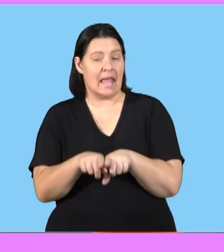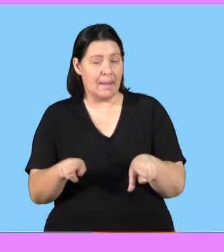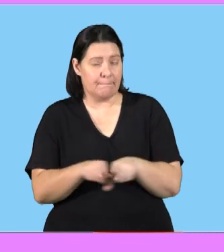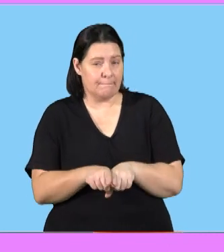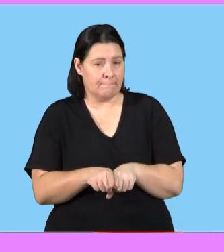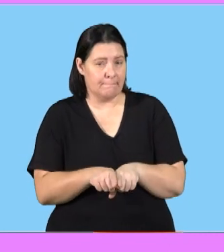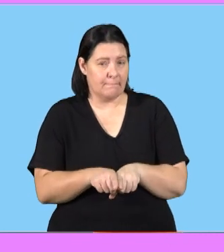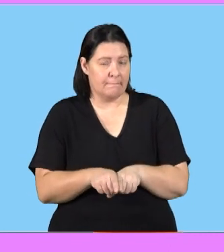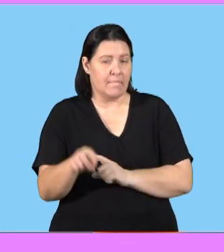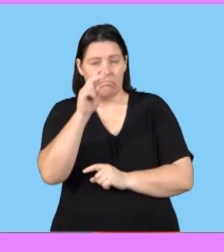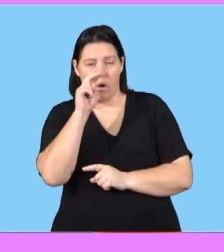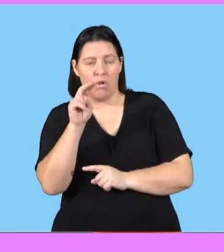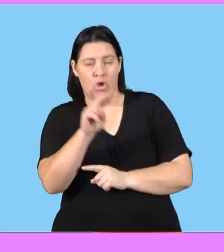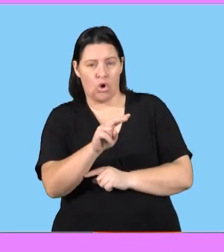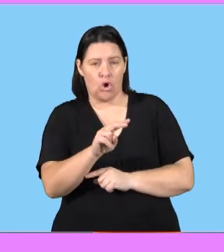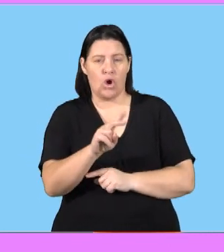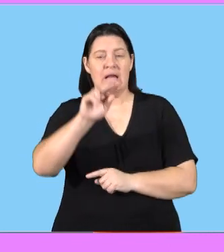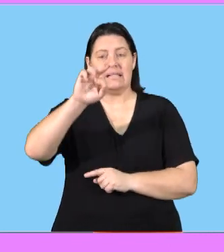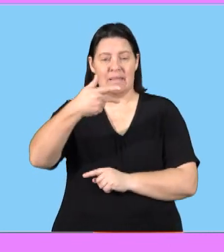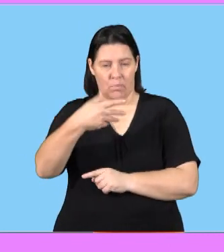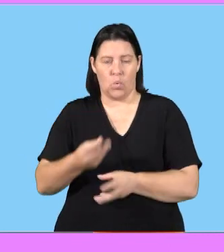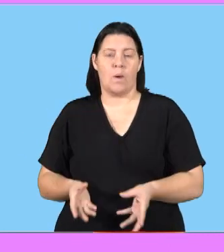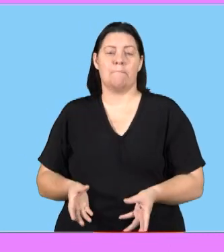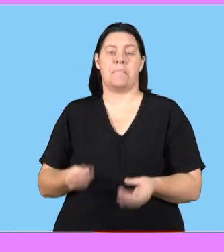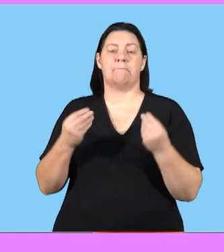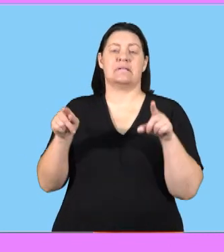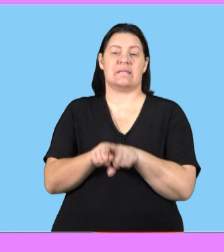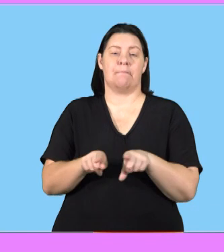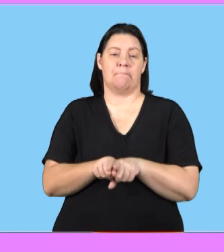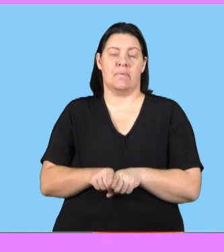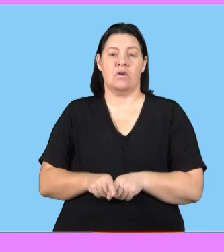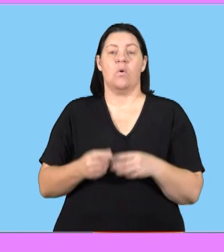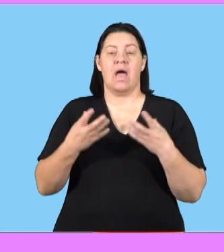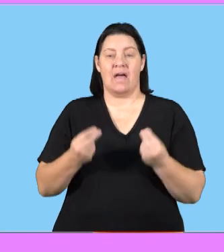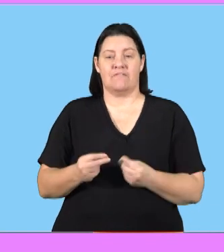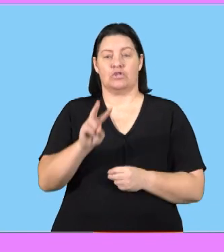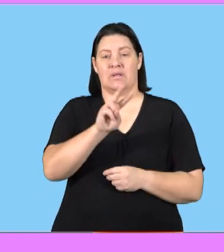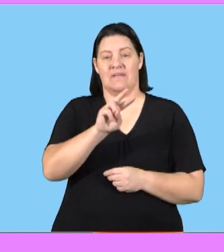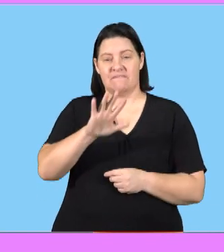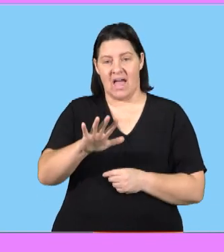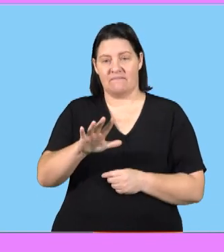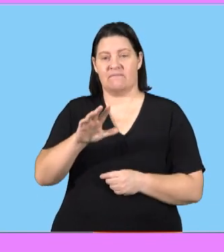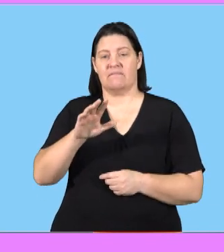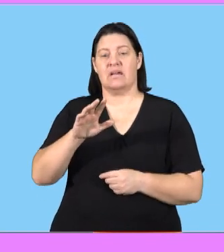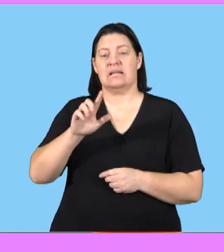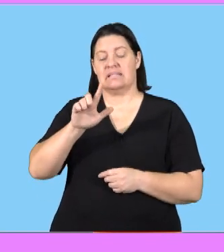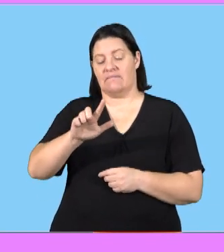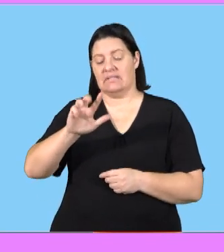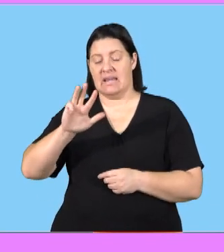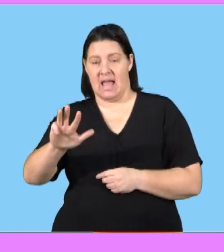same as we look at what Tshepo will get as well. Remember, for Tshepo, we have 25